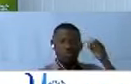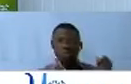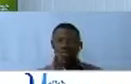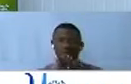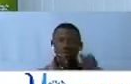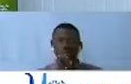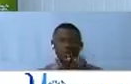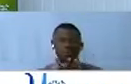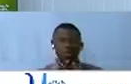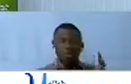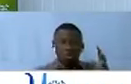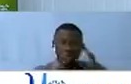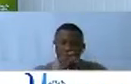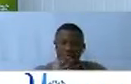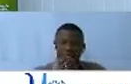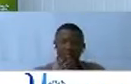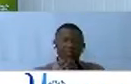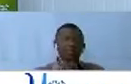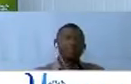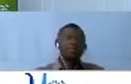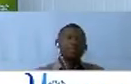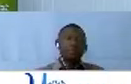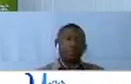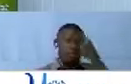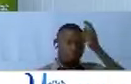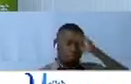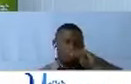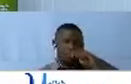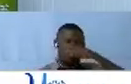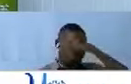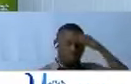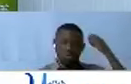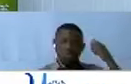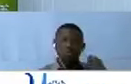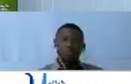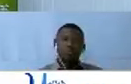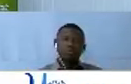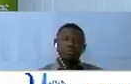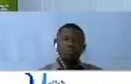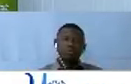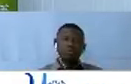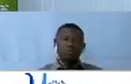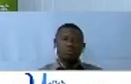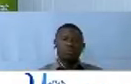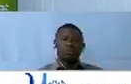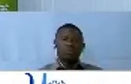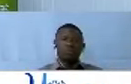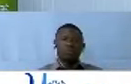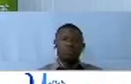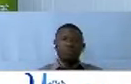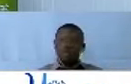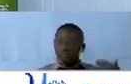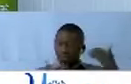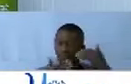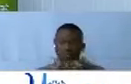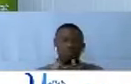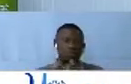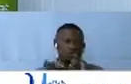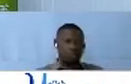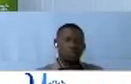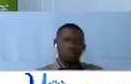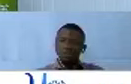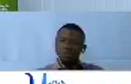Ani prinsi ni karang kisikisiro anin polisi la nyomwe duku sambanya. I still remain at Major Crime